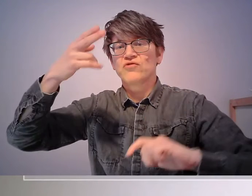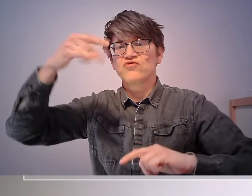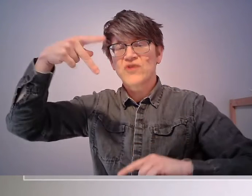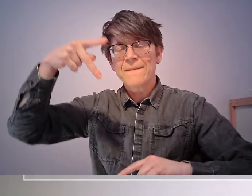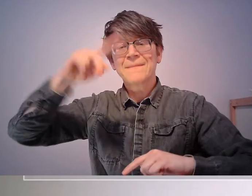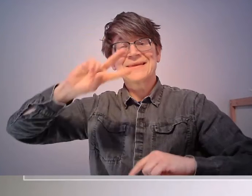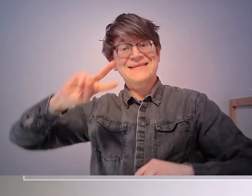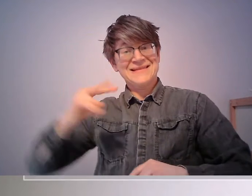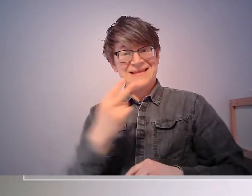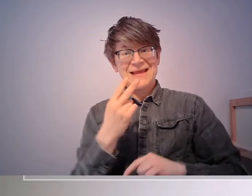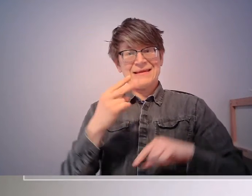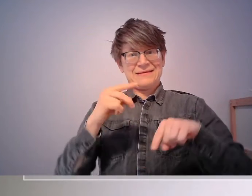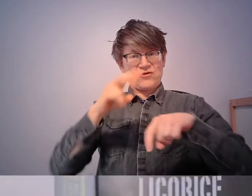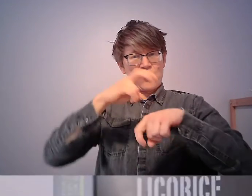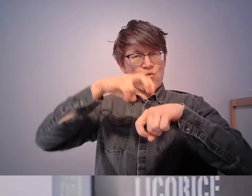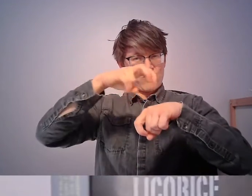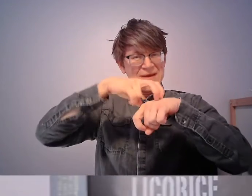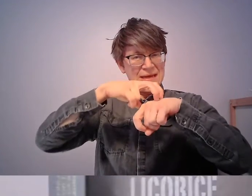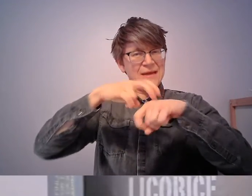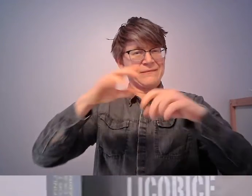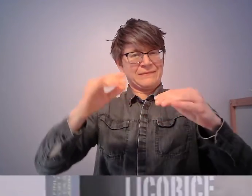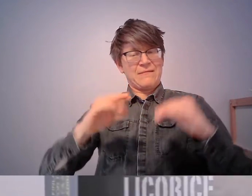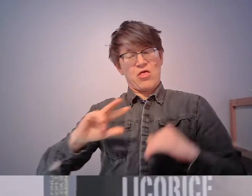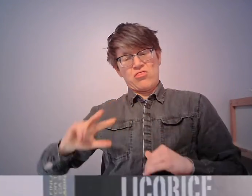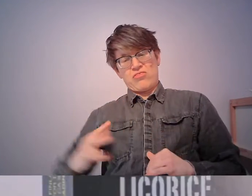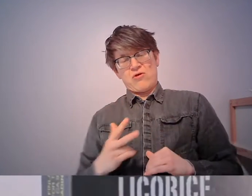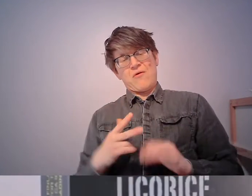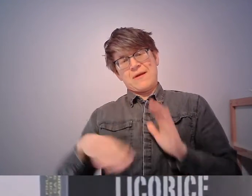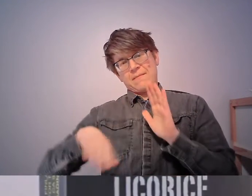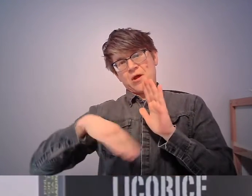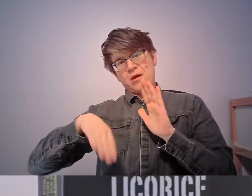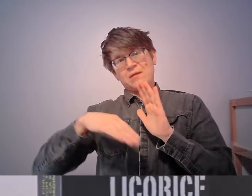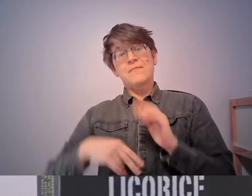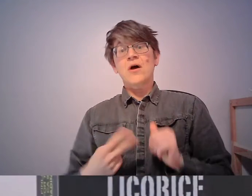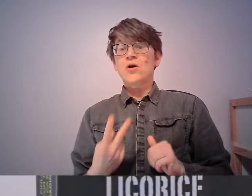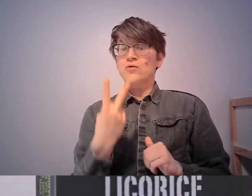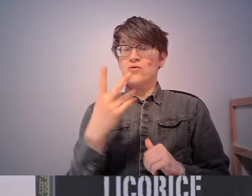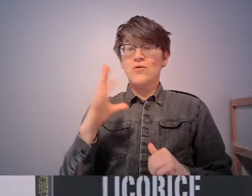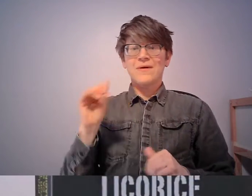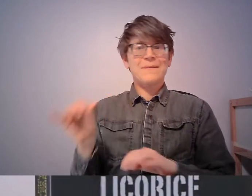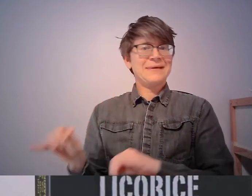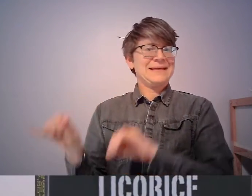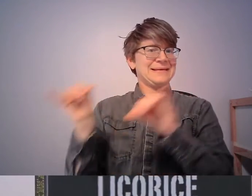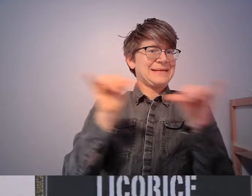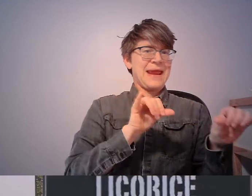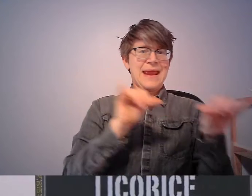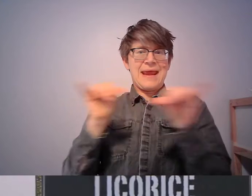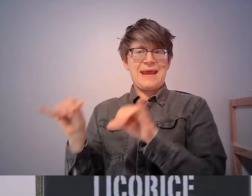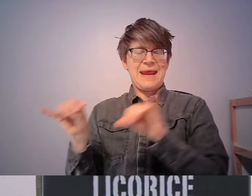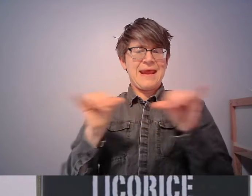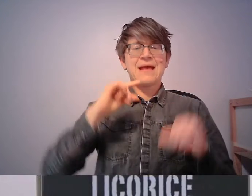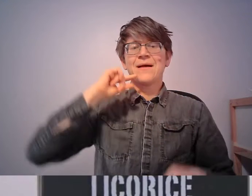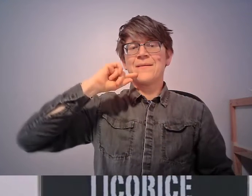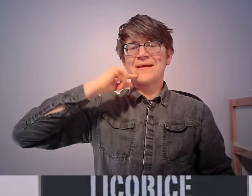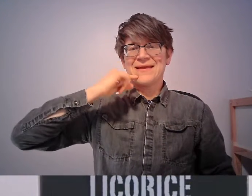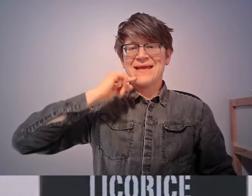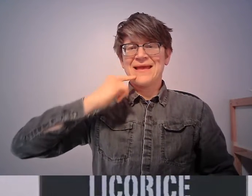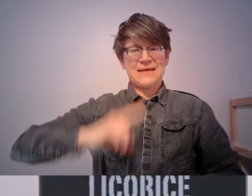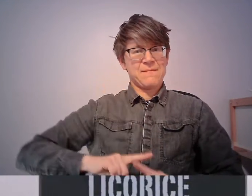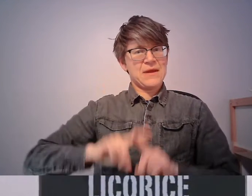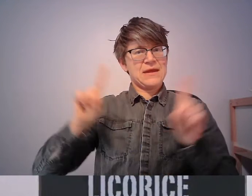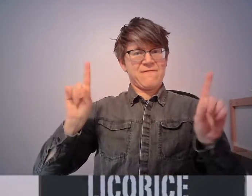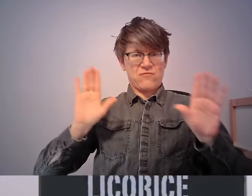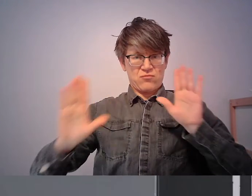less important. Here's another good example of two companies selling the same product in entirely different